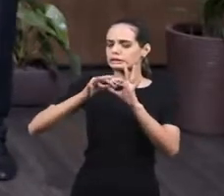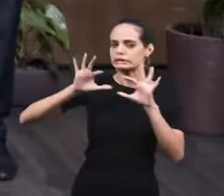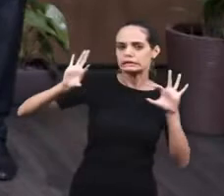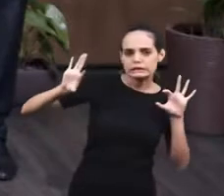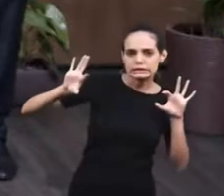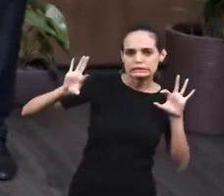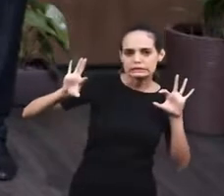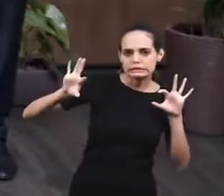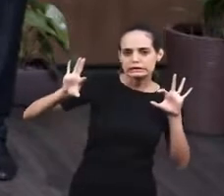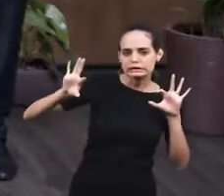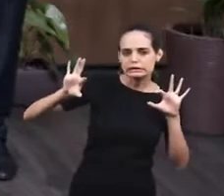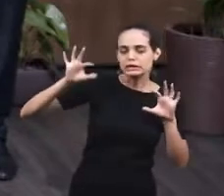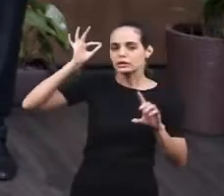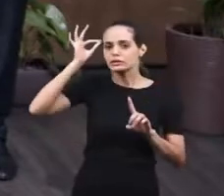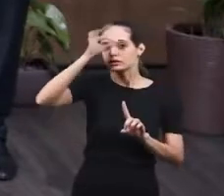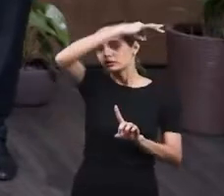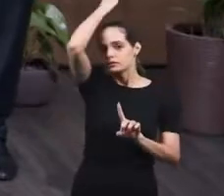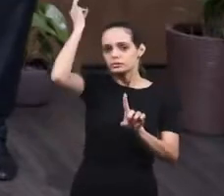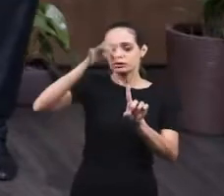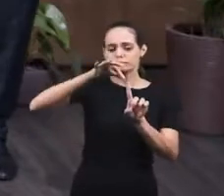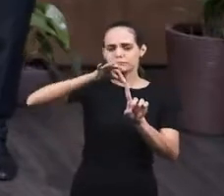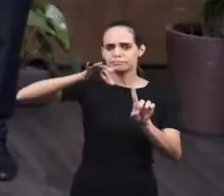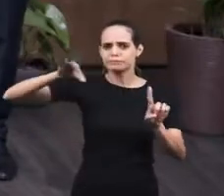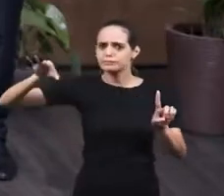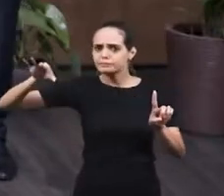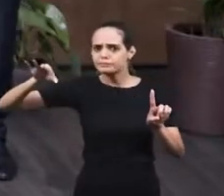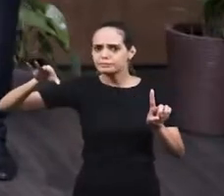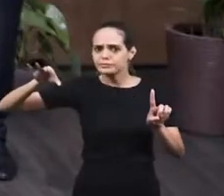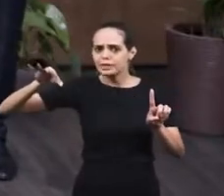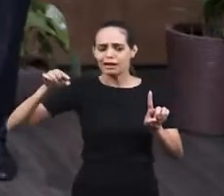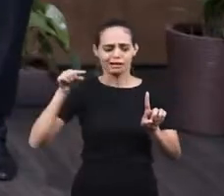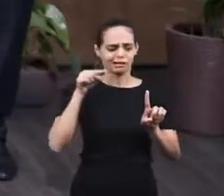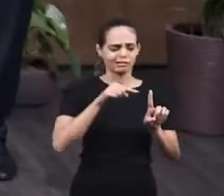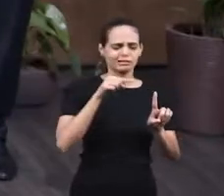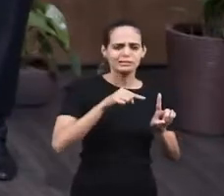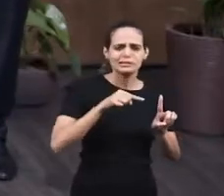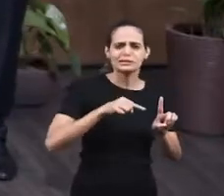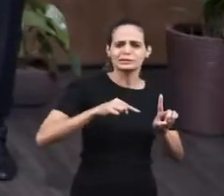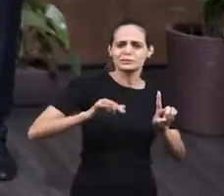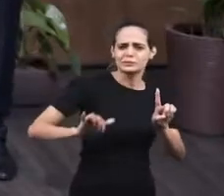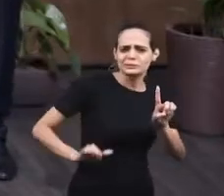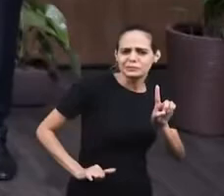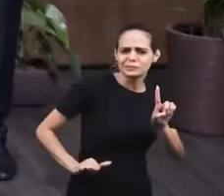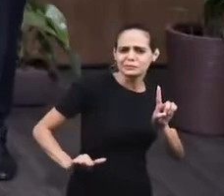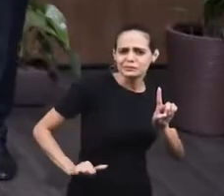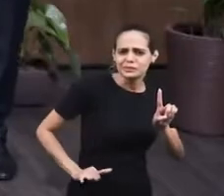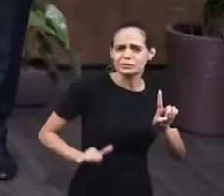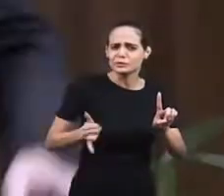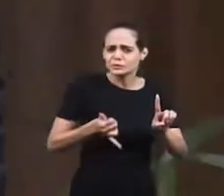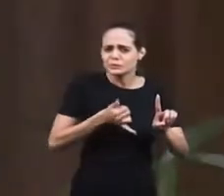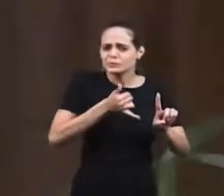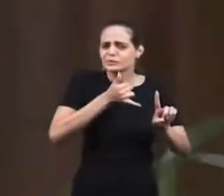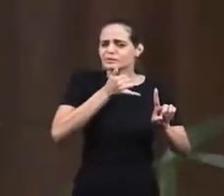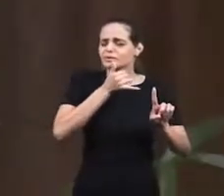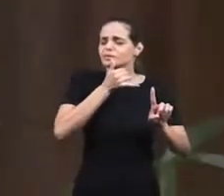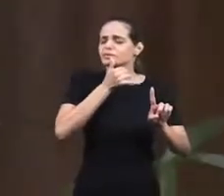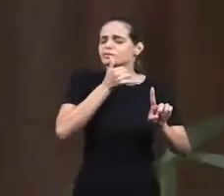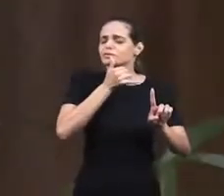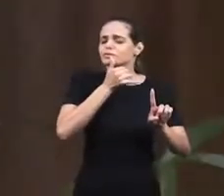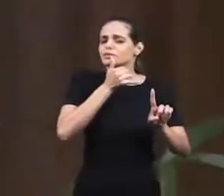First, it takes away the fellowship, the blessing of the Holy Spirit. But then you also have suffering. You lose your